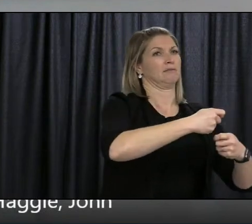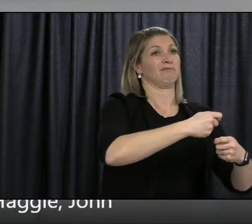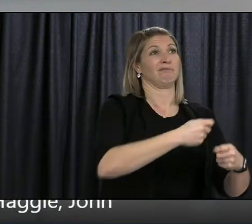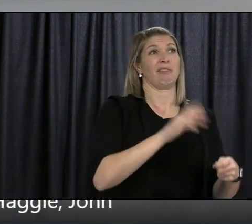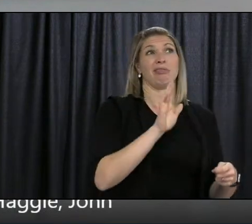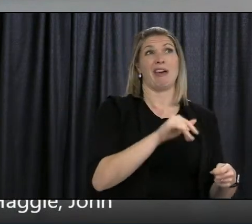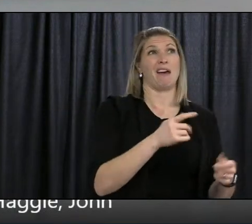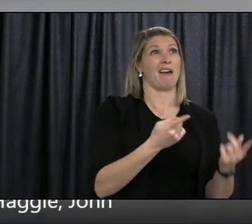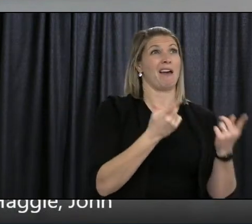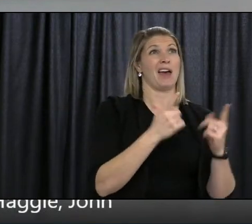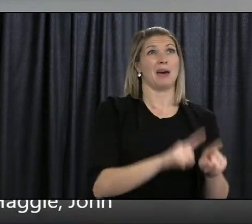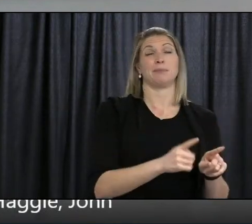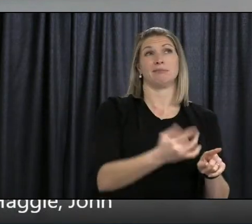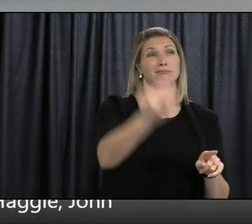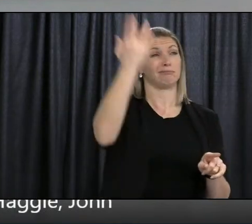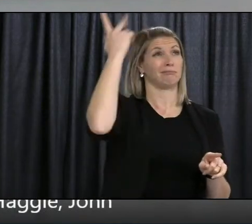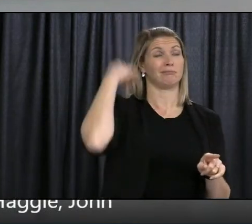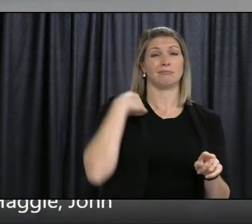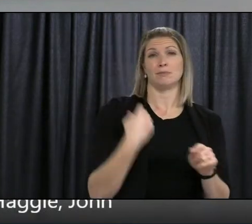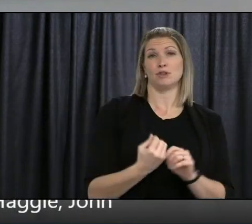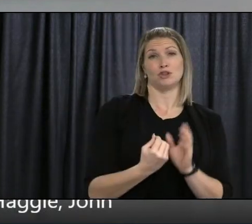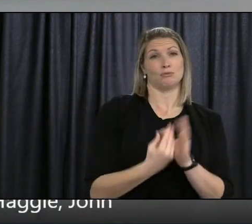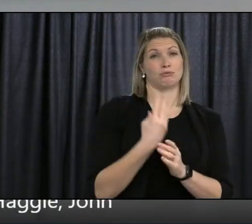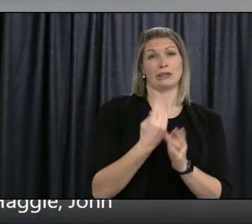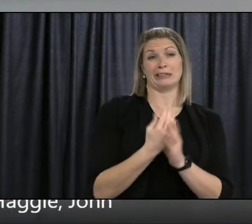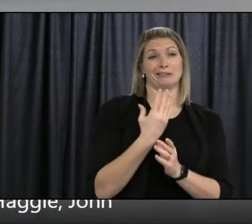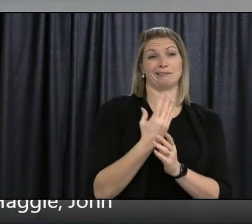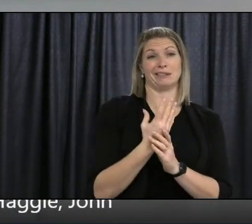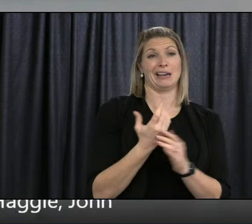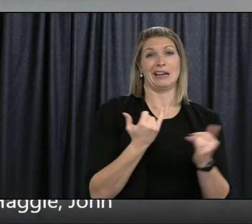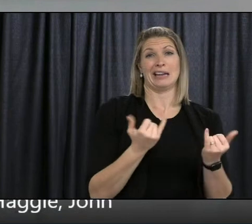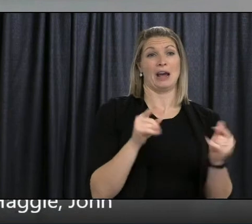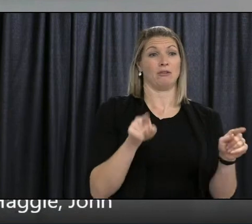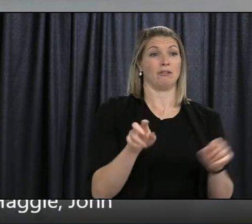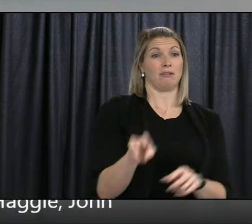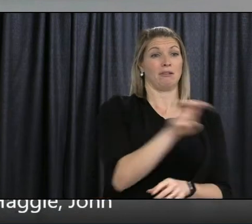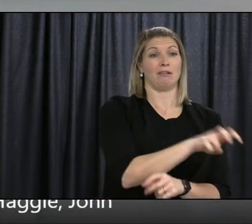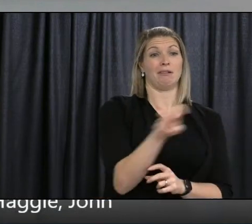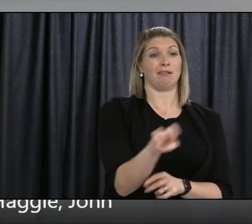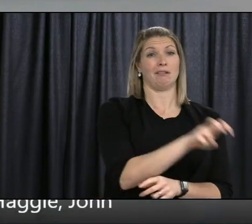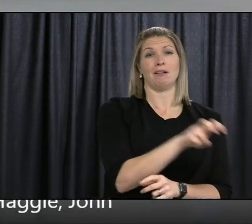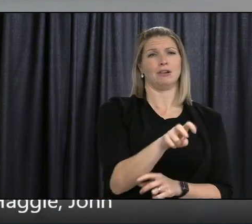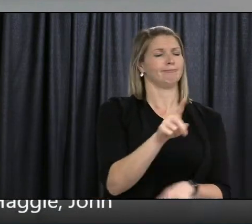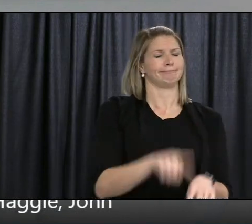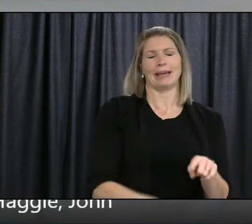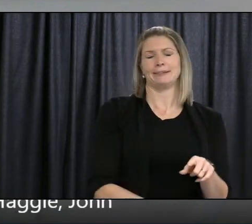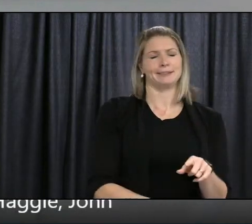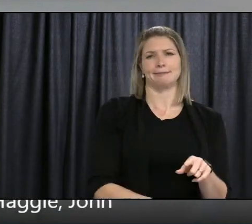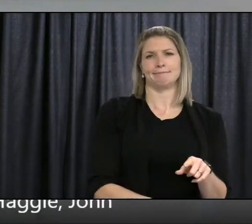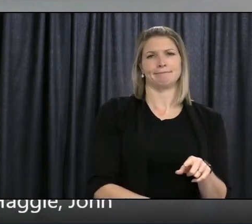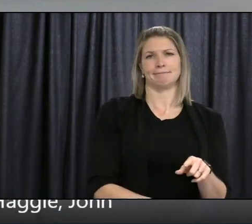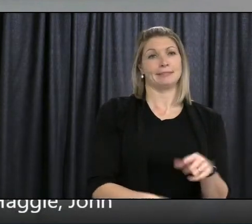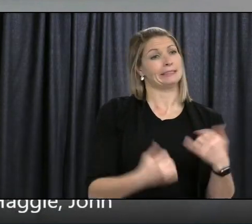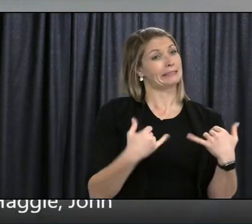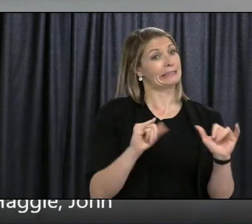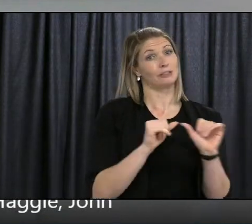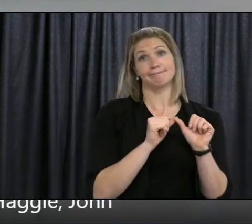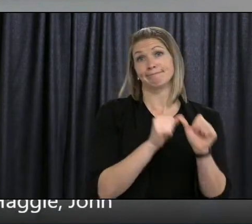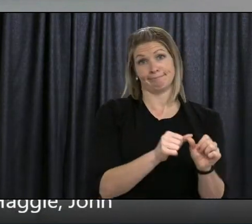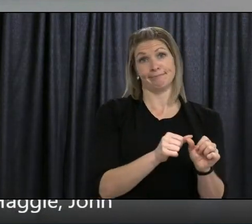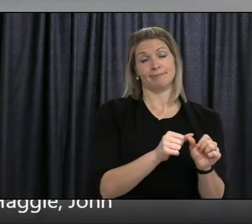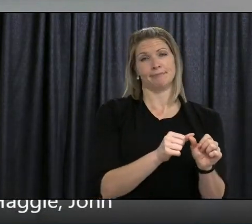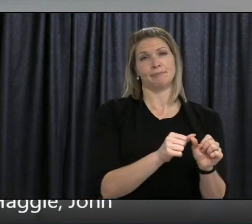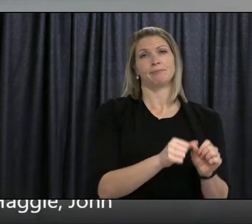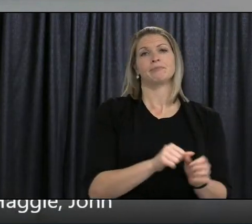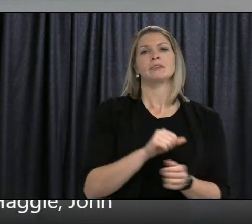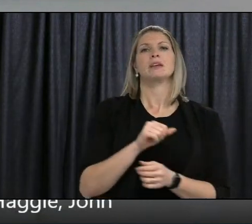winter, there is no overlap of staff to protect the residents. Central Health